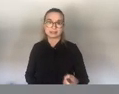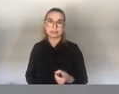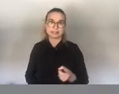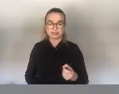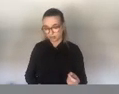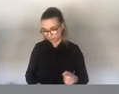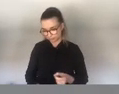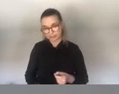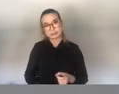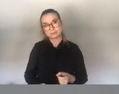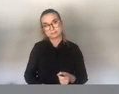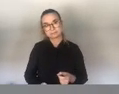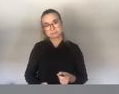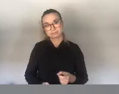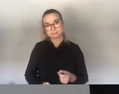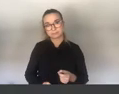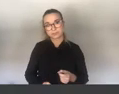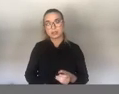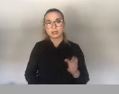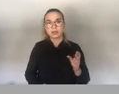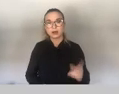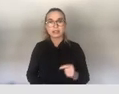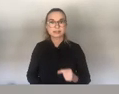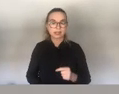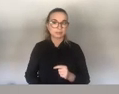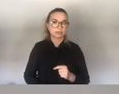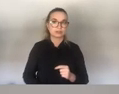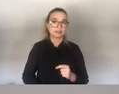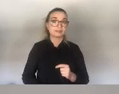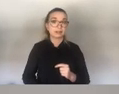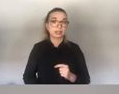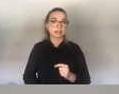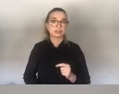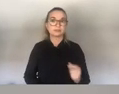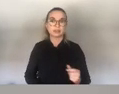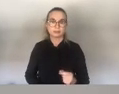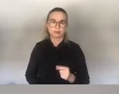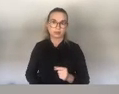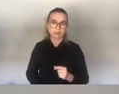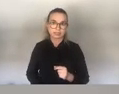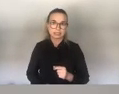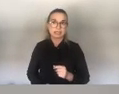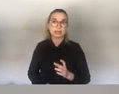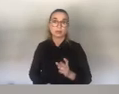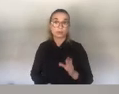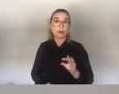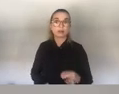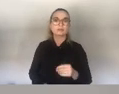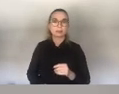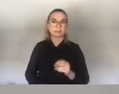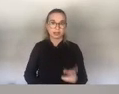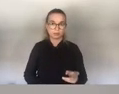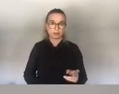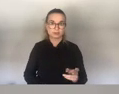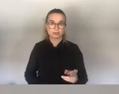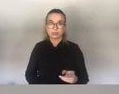leading disability service providers. Our next step is to raise the funding to develop this product. Now, we are looking for